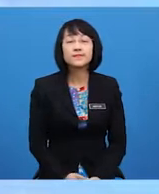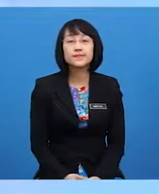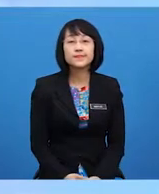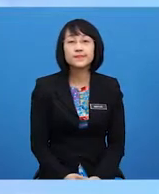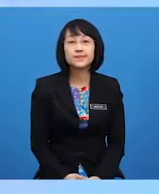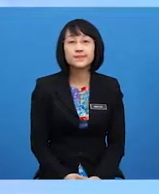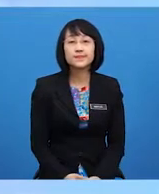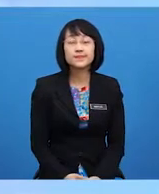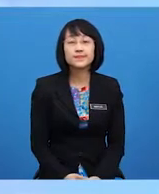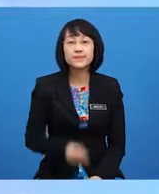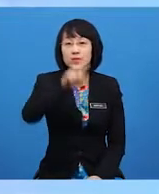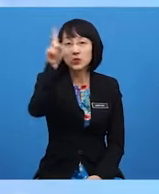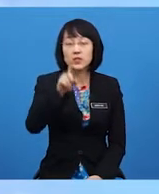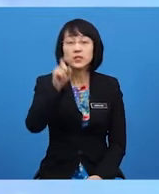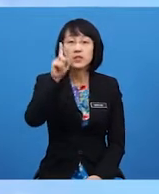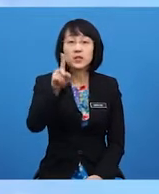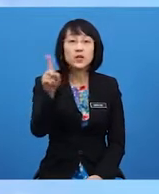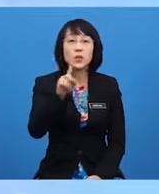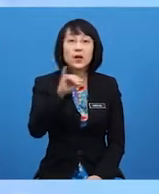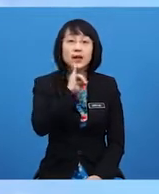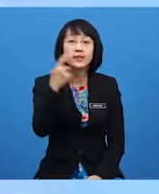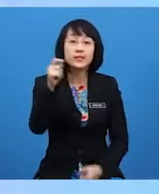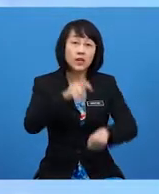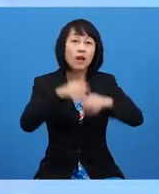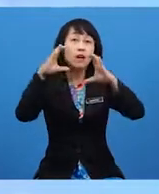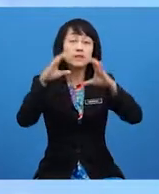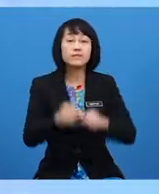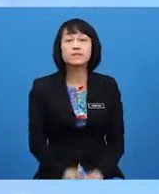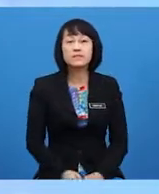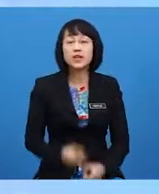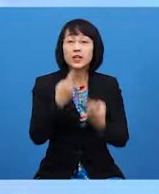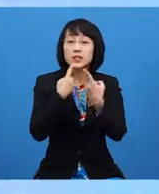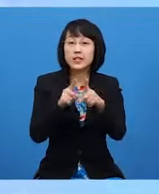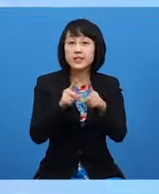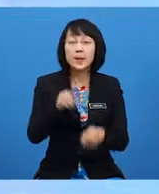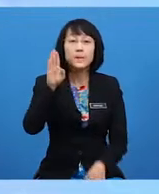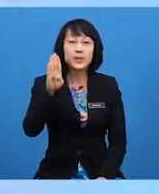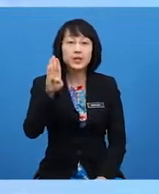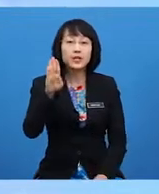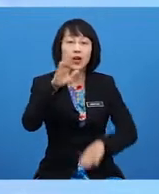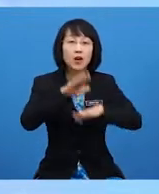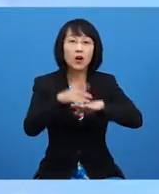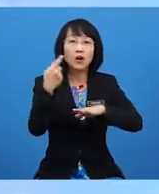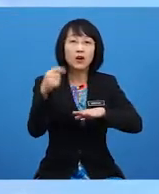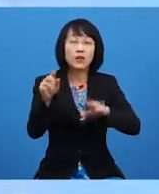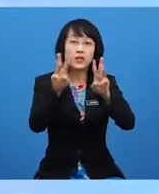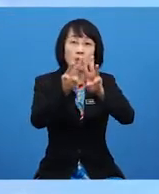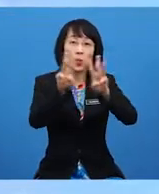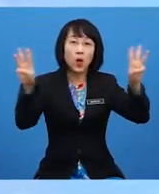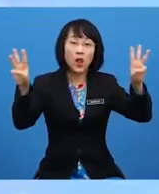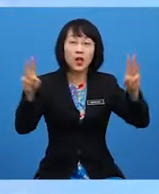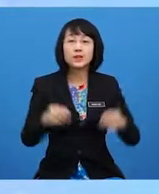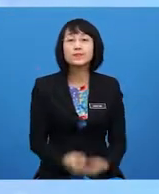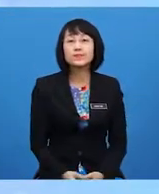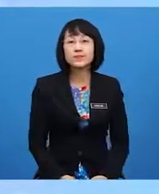wall. Question 2, where is the fan? The answer is C,